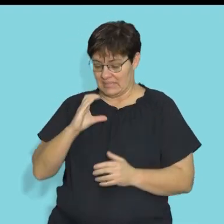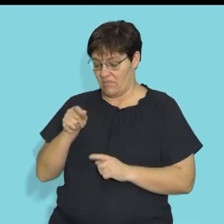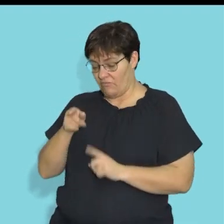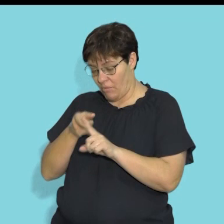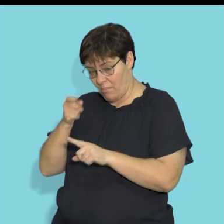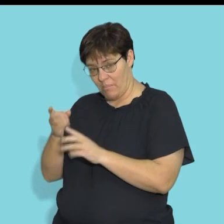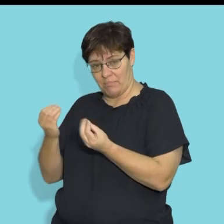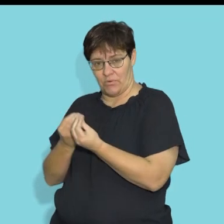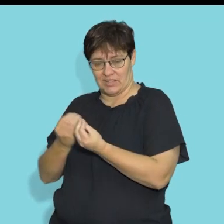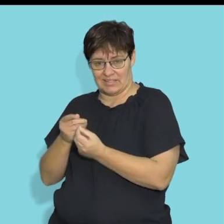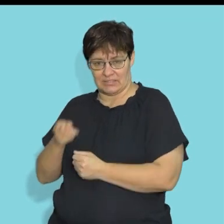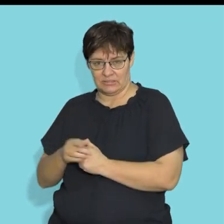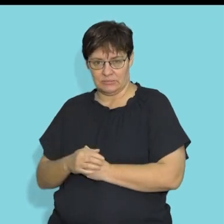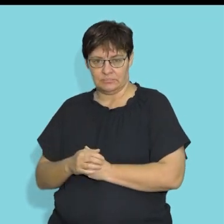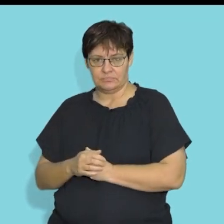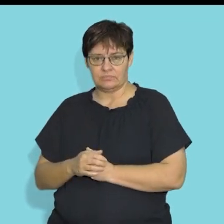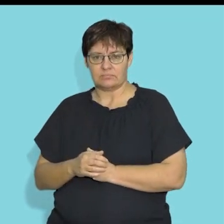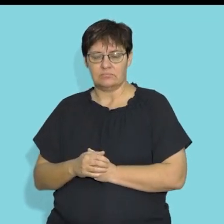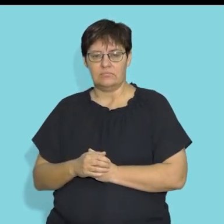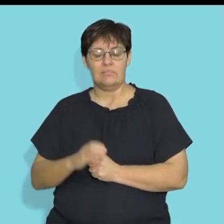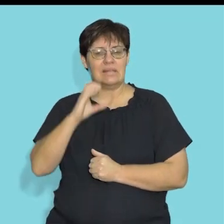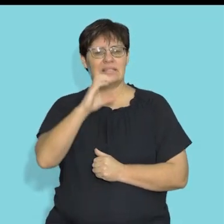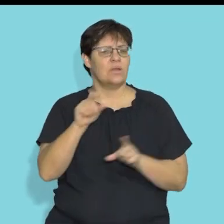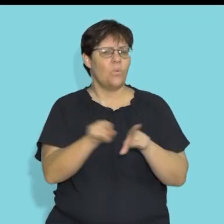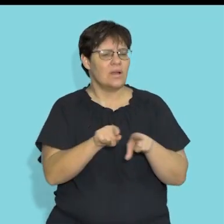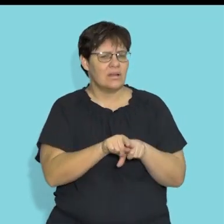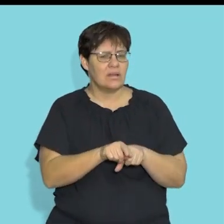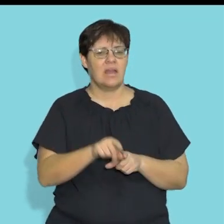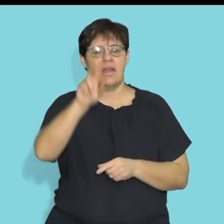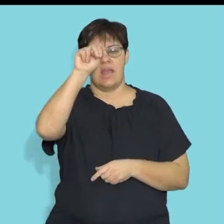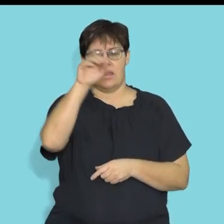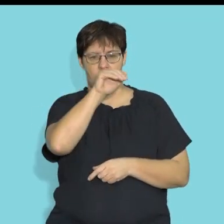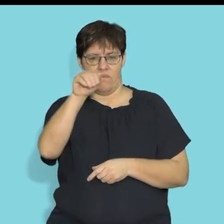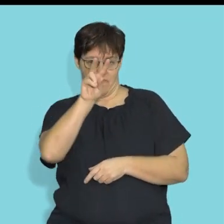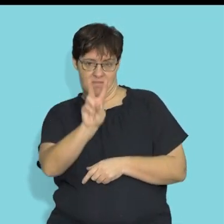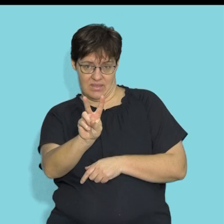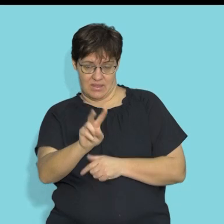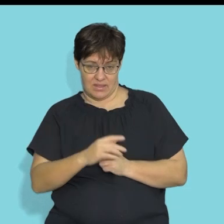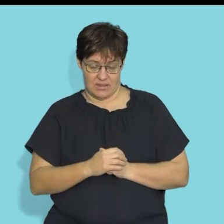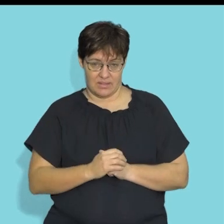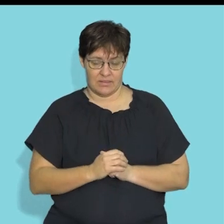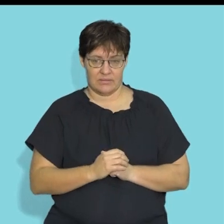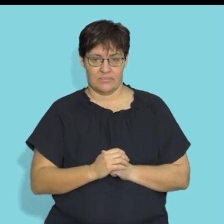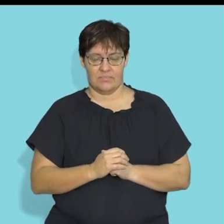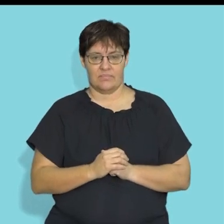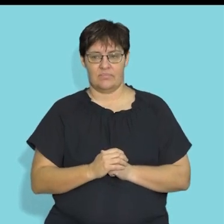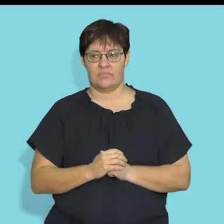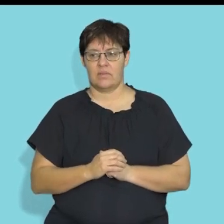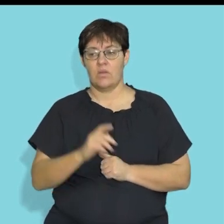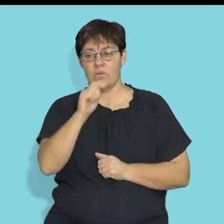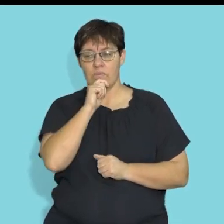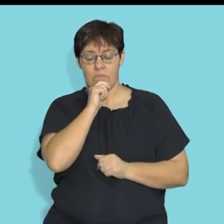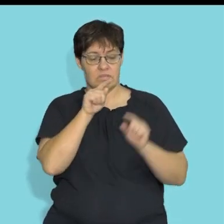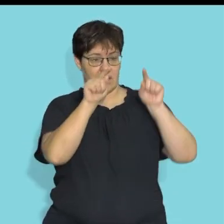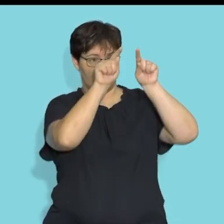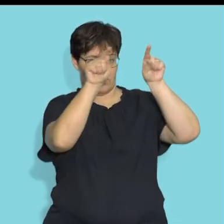the products. I just want to remind you again that concentration is the number of mole per unit volume. We use